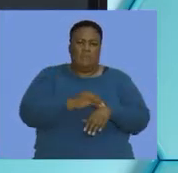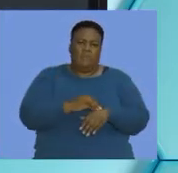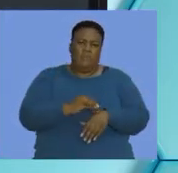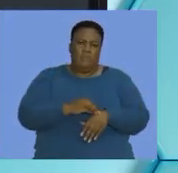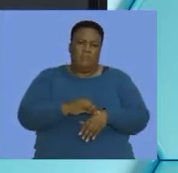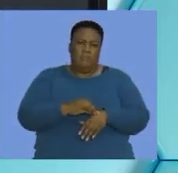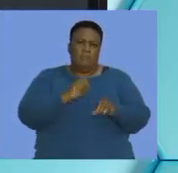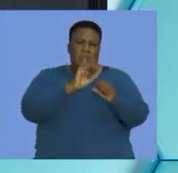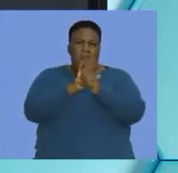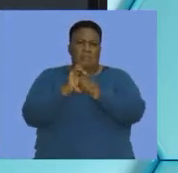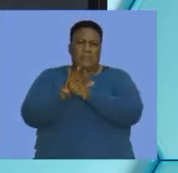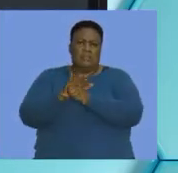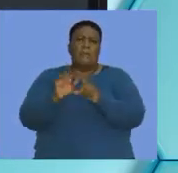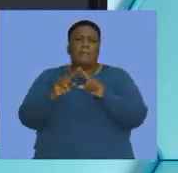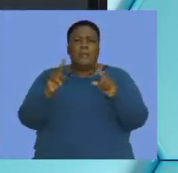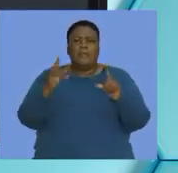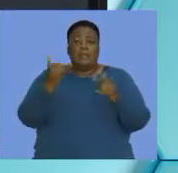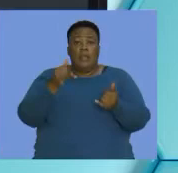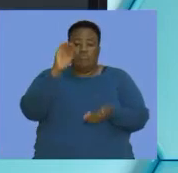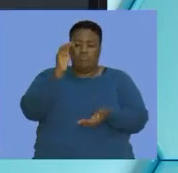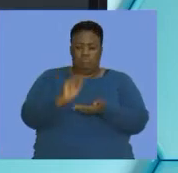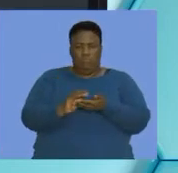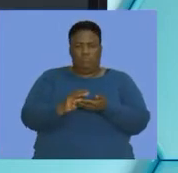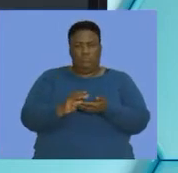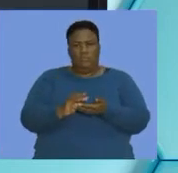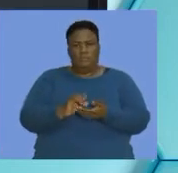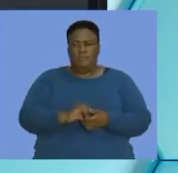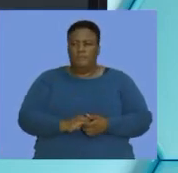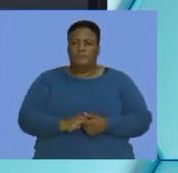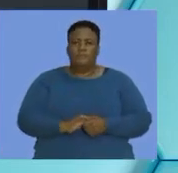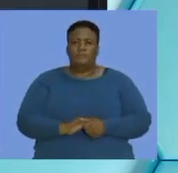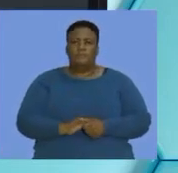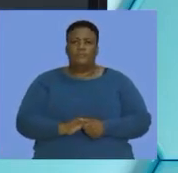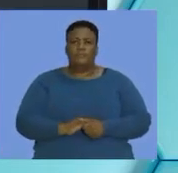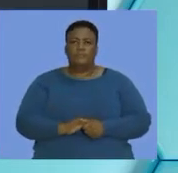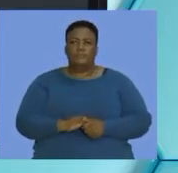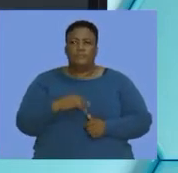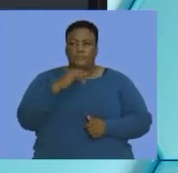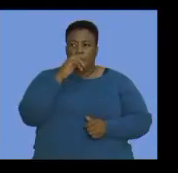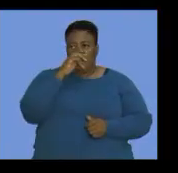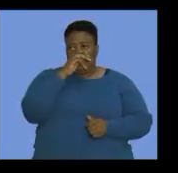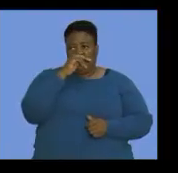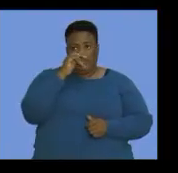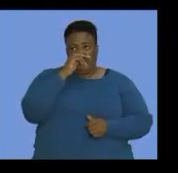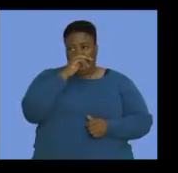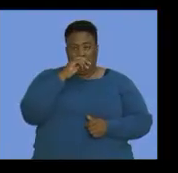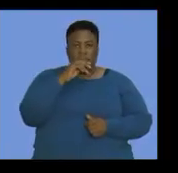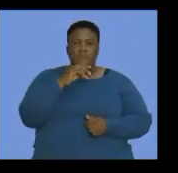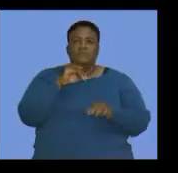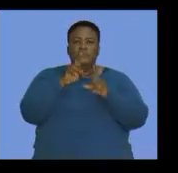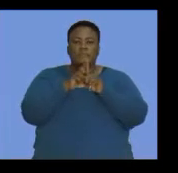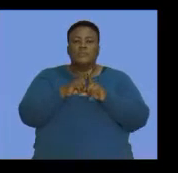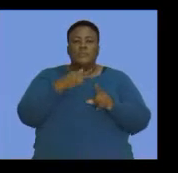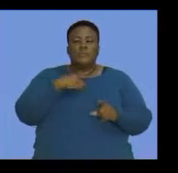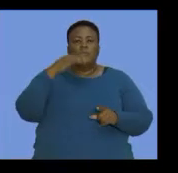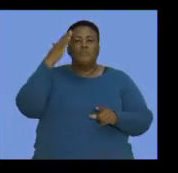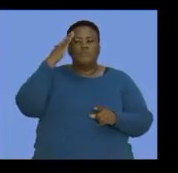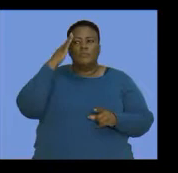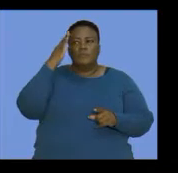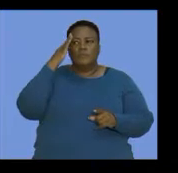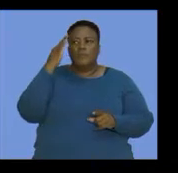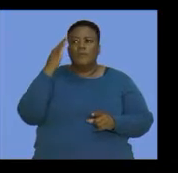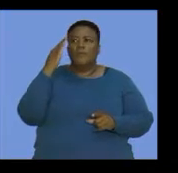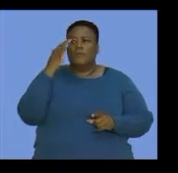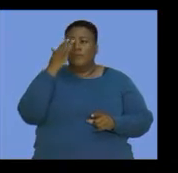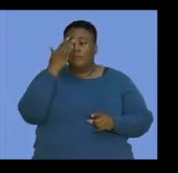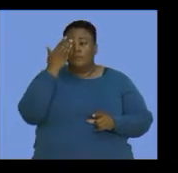face the impact that this has, but it's significantly reduced the numbers. We also know that there have been